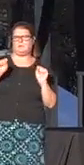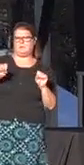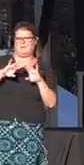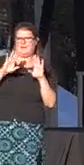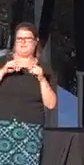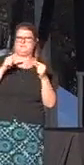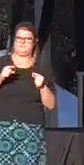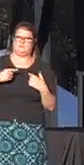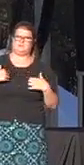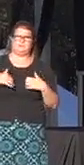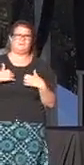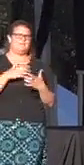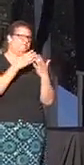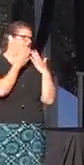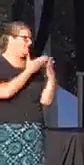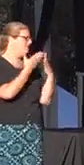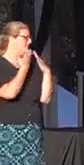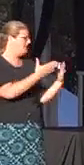struggle. Thank you.